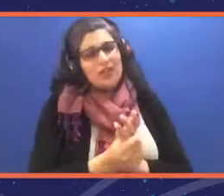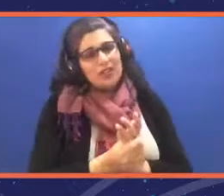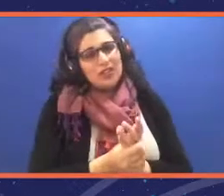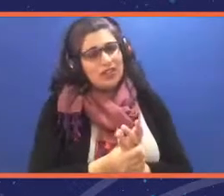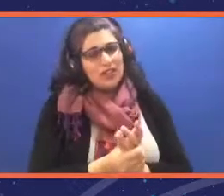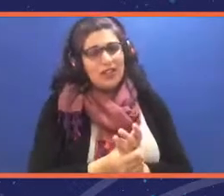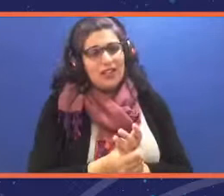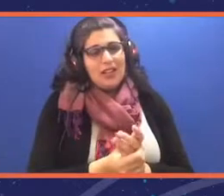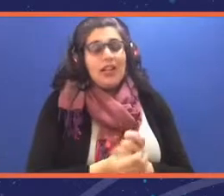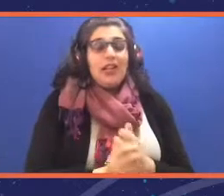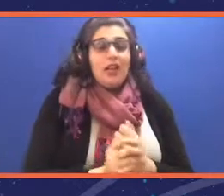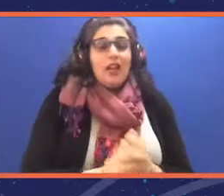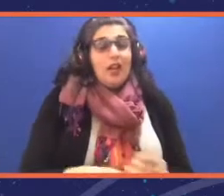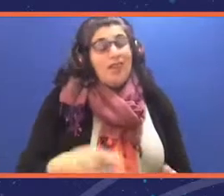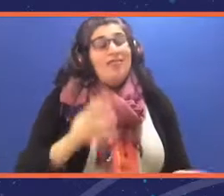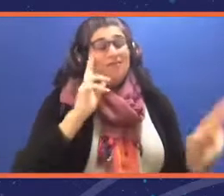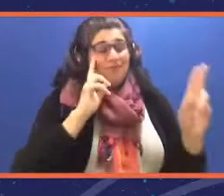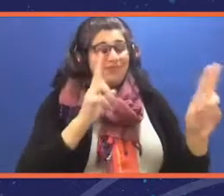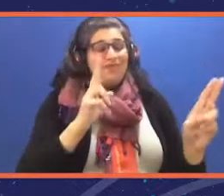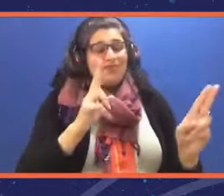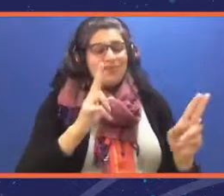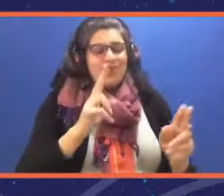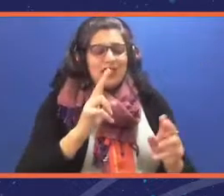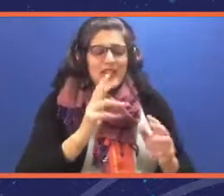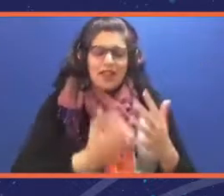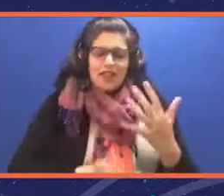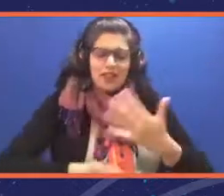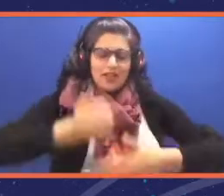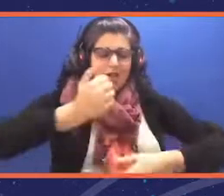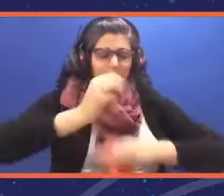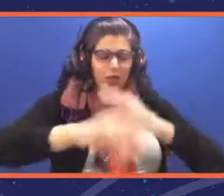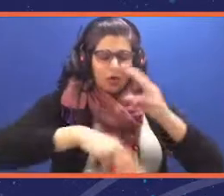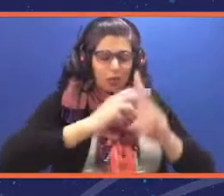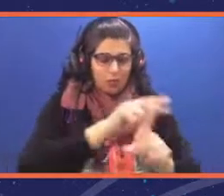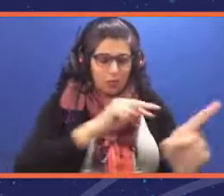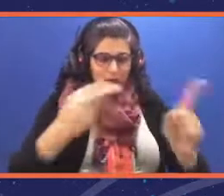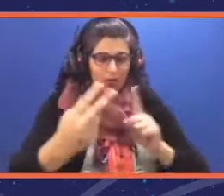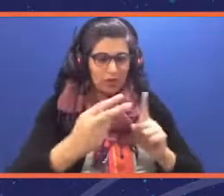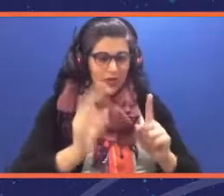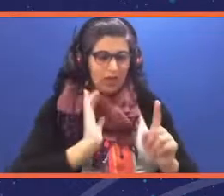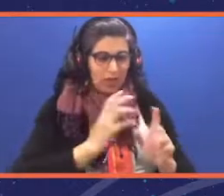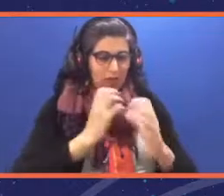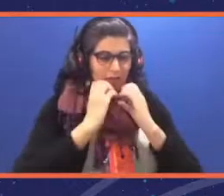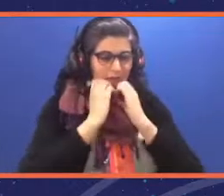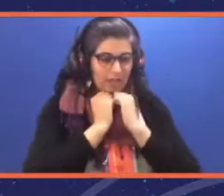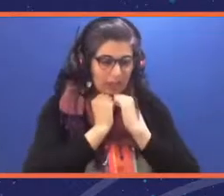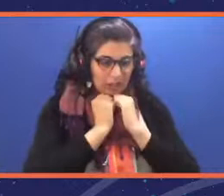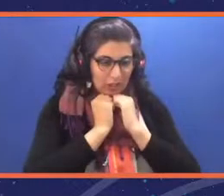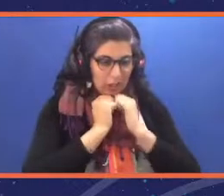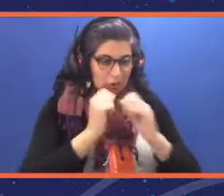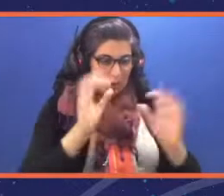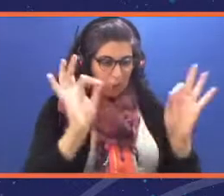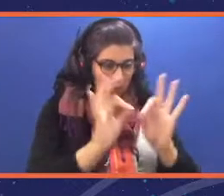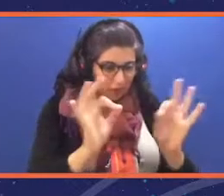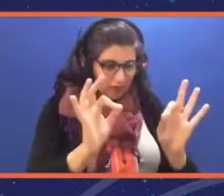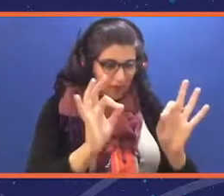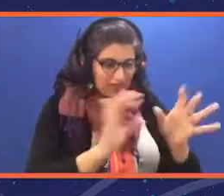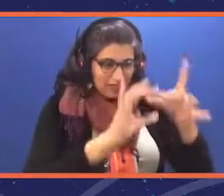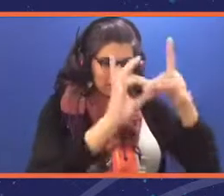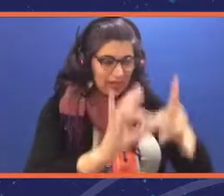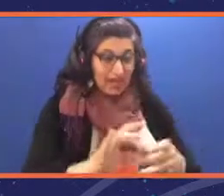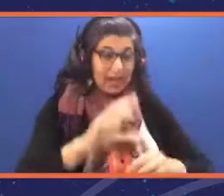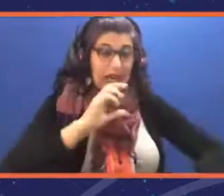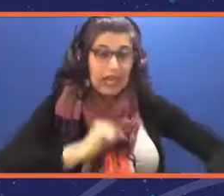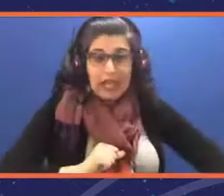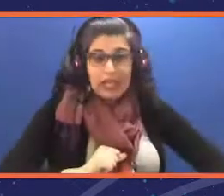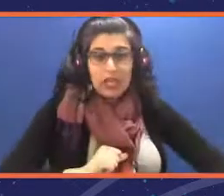dominant worldview makes us believe that the value of our labor and work is dependent on our age and able-bodiedness. So